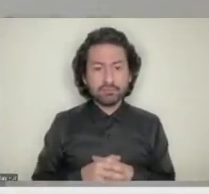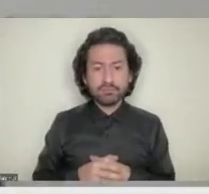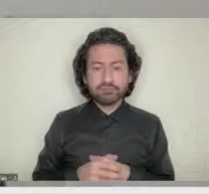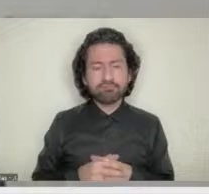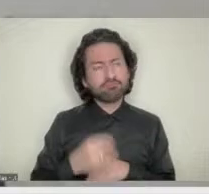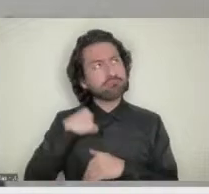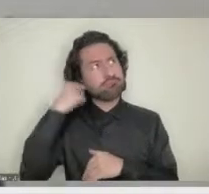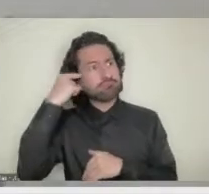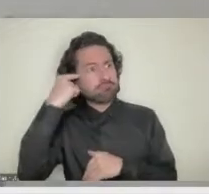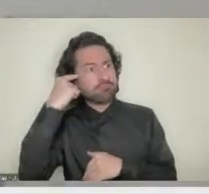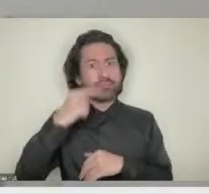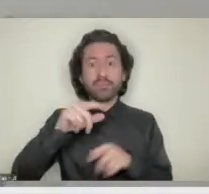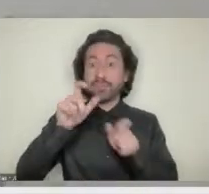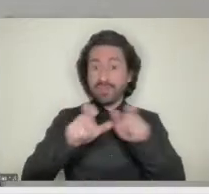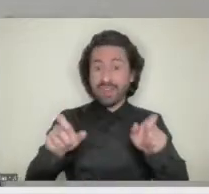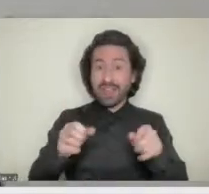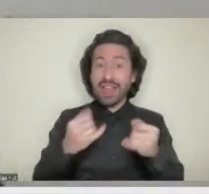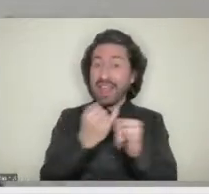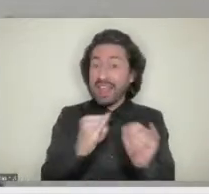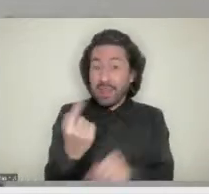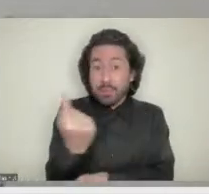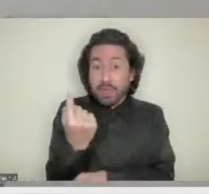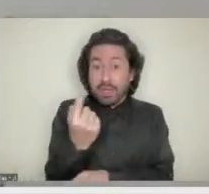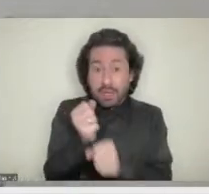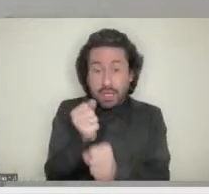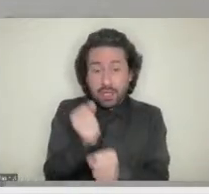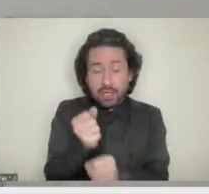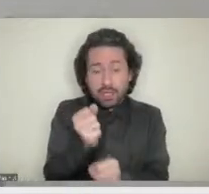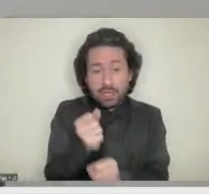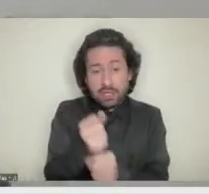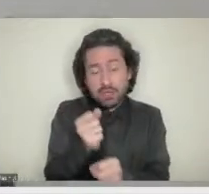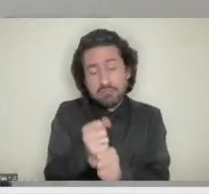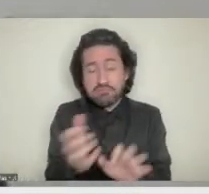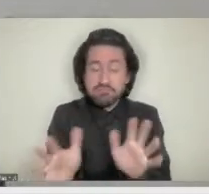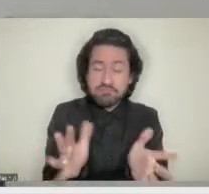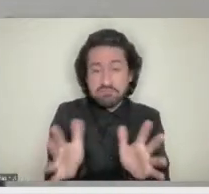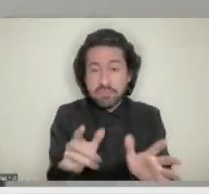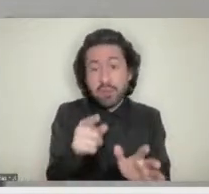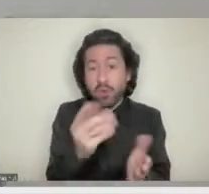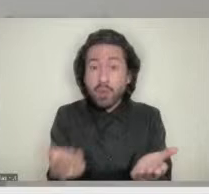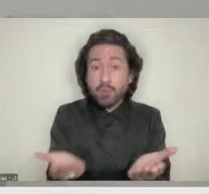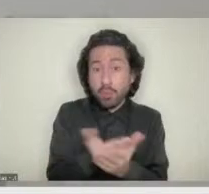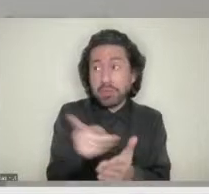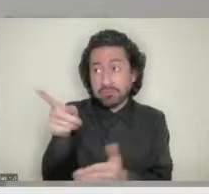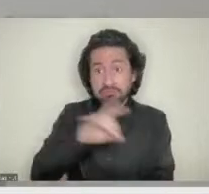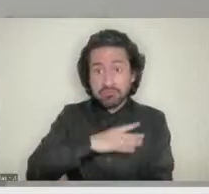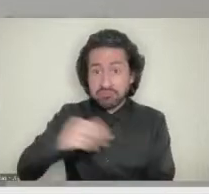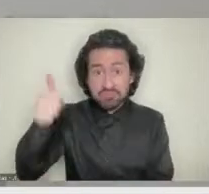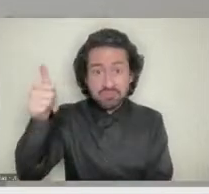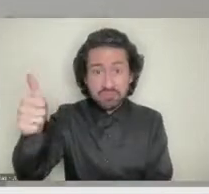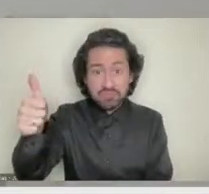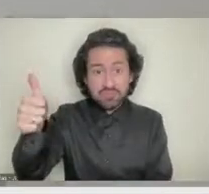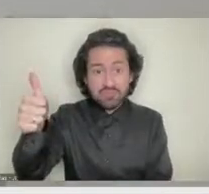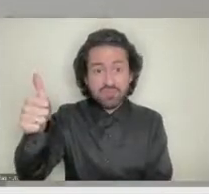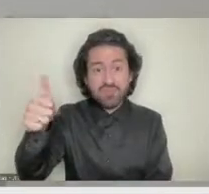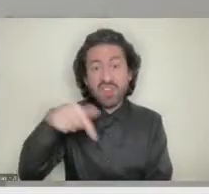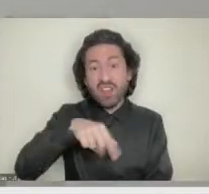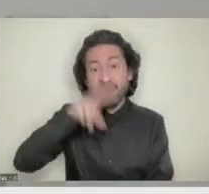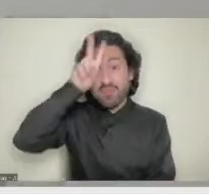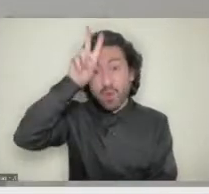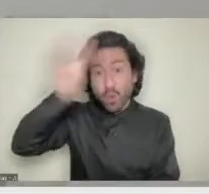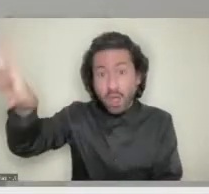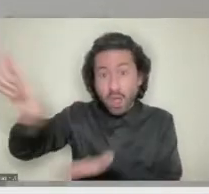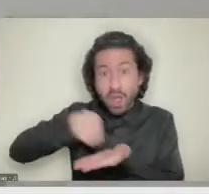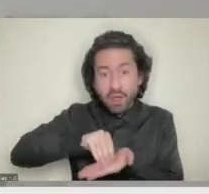not general today. In the case of classical independent workers, a proposal that has worked in Chile did